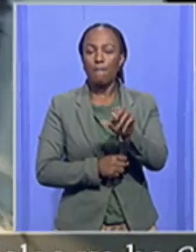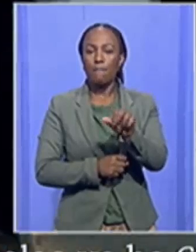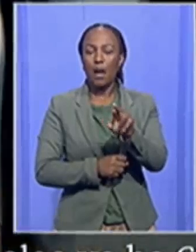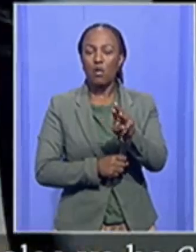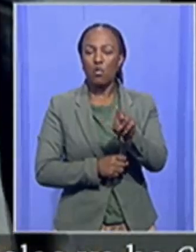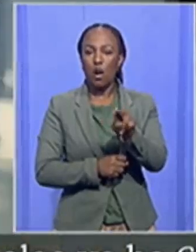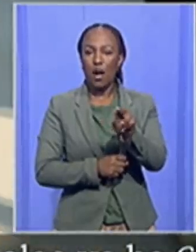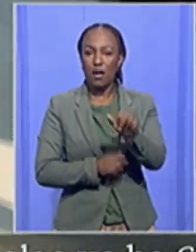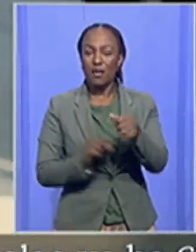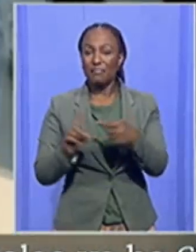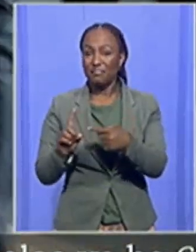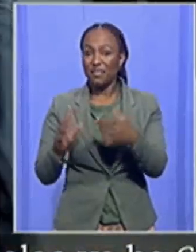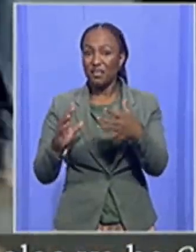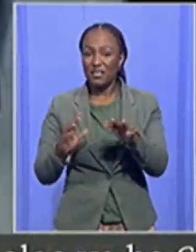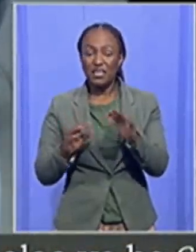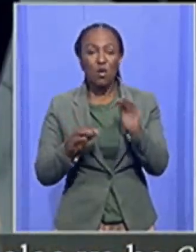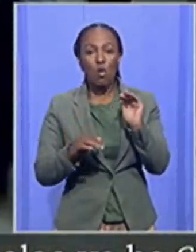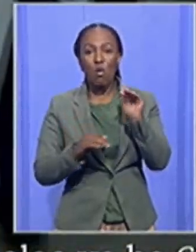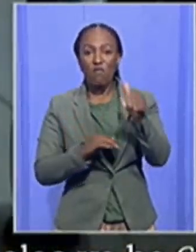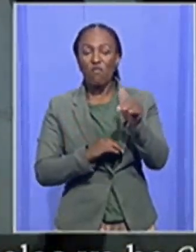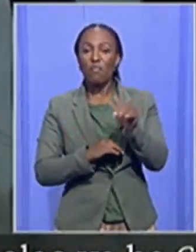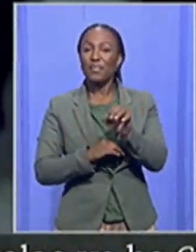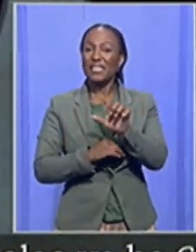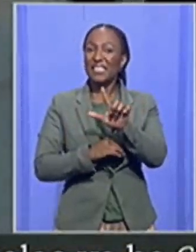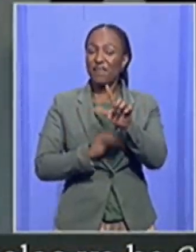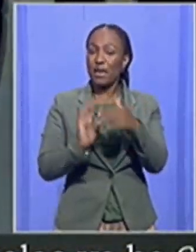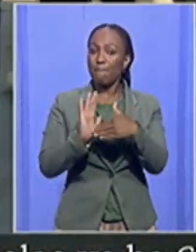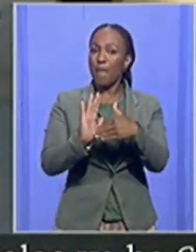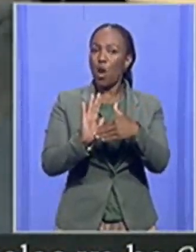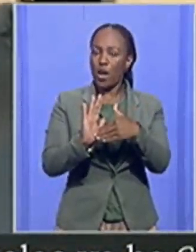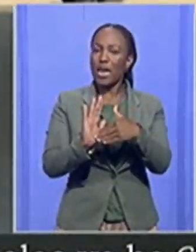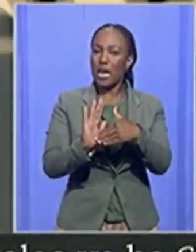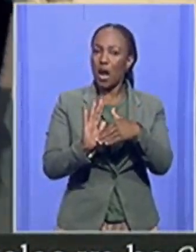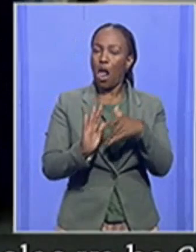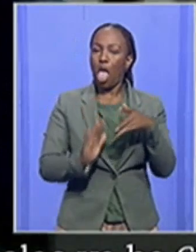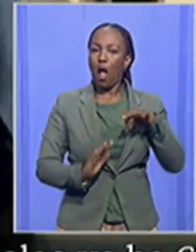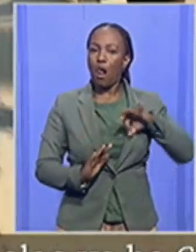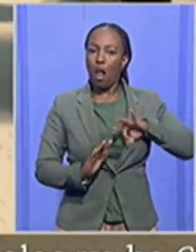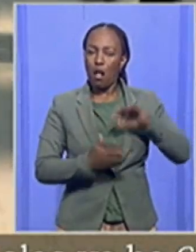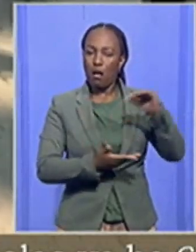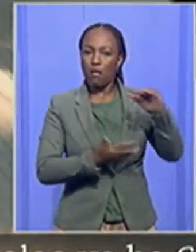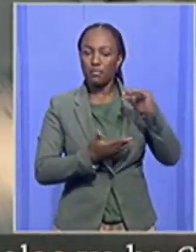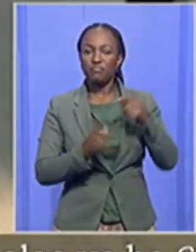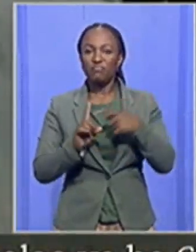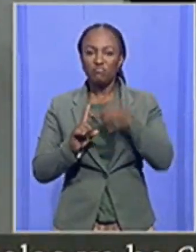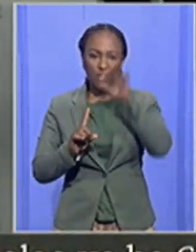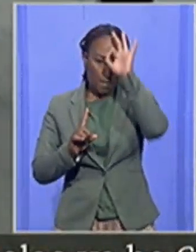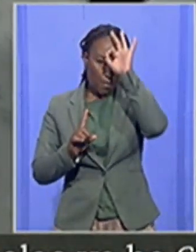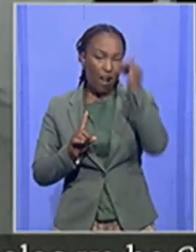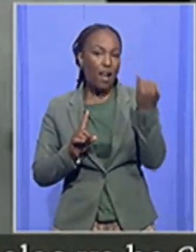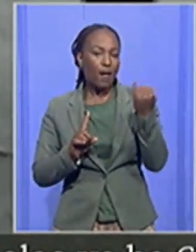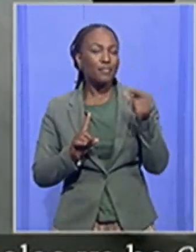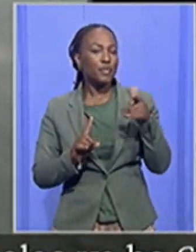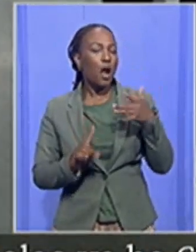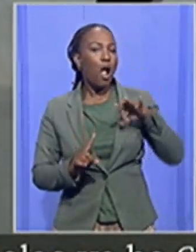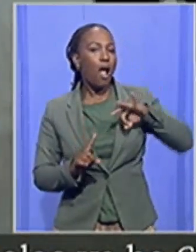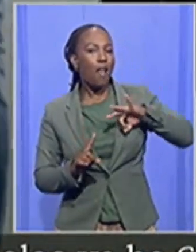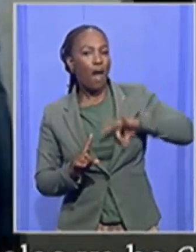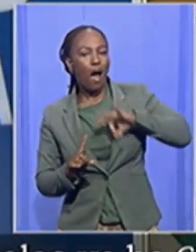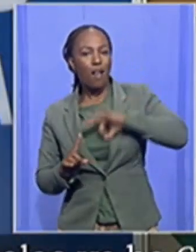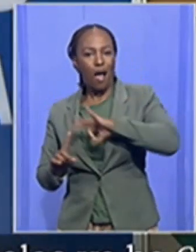insurance ya go feta diranta tše dimilione tše 10. Lephodisa le ngwadišitše bjalo ka moamogedi wa insurance tše.